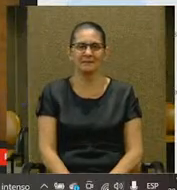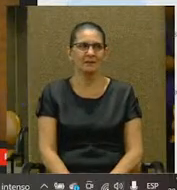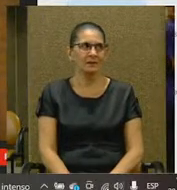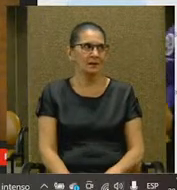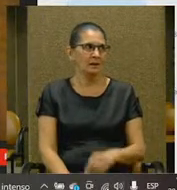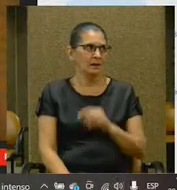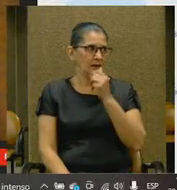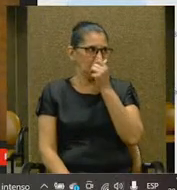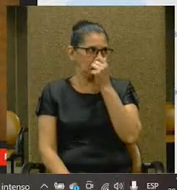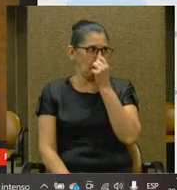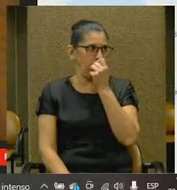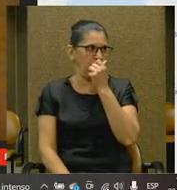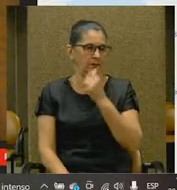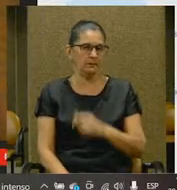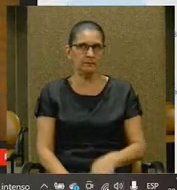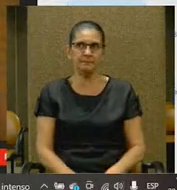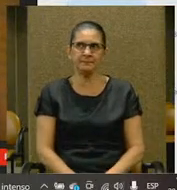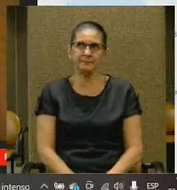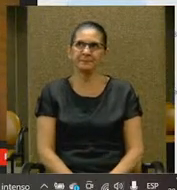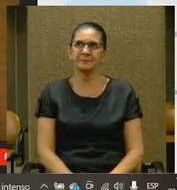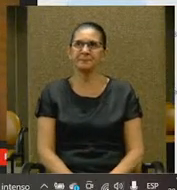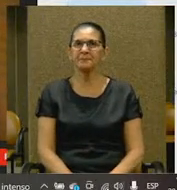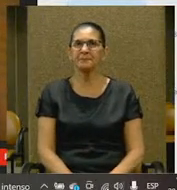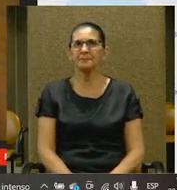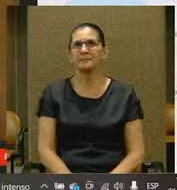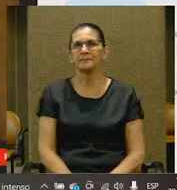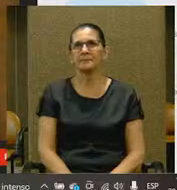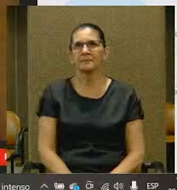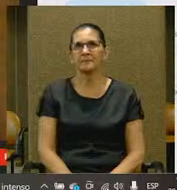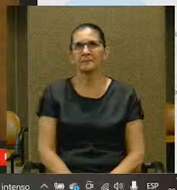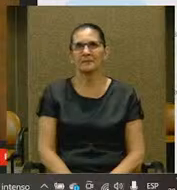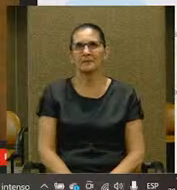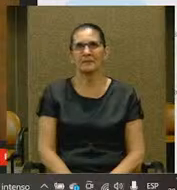Canada and Bo Kilmer in the US, for